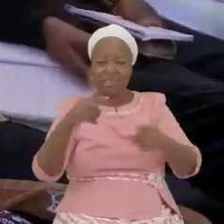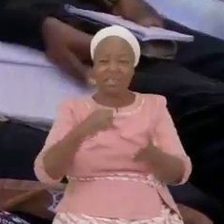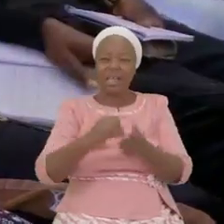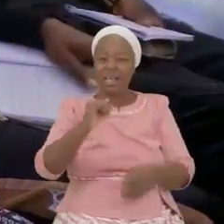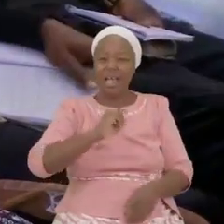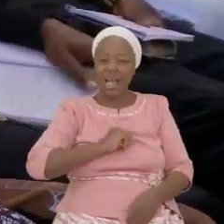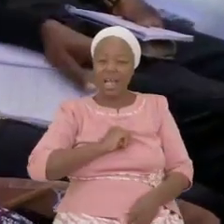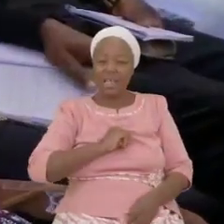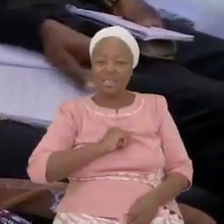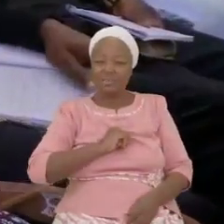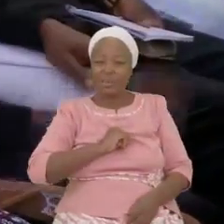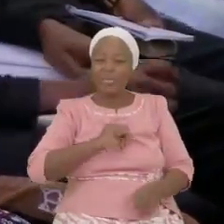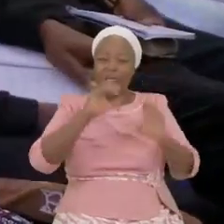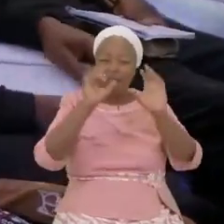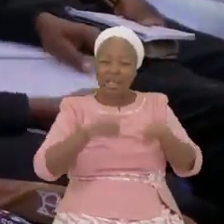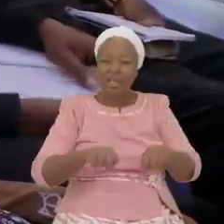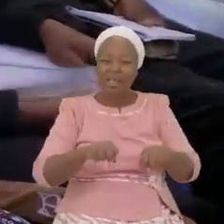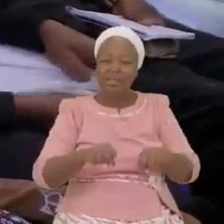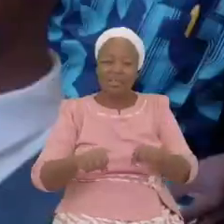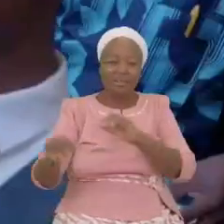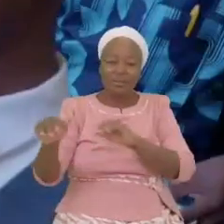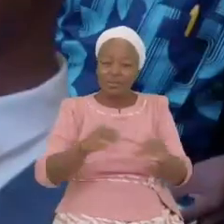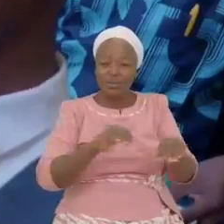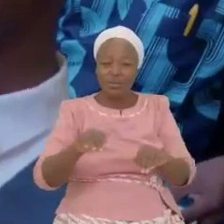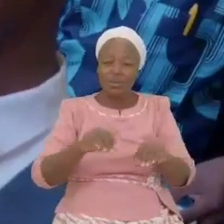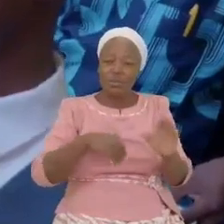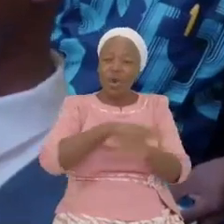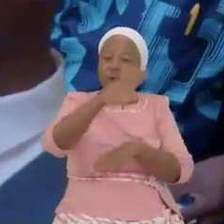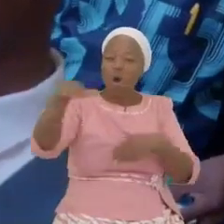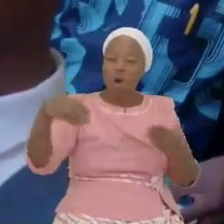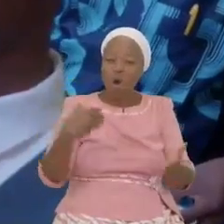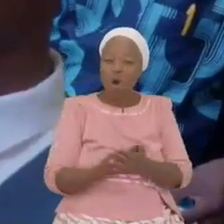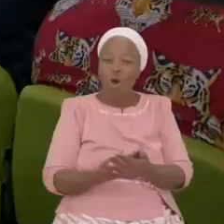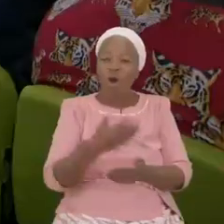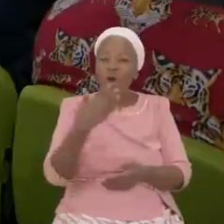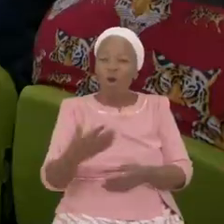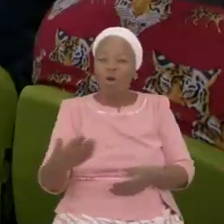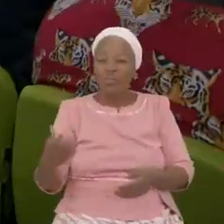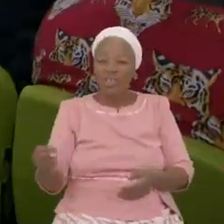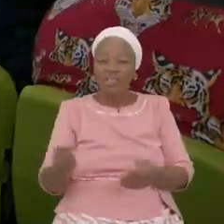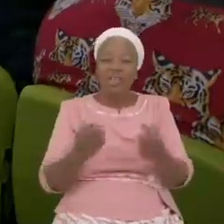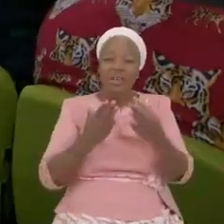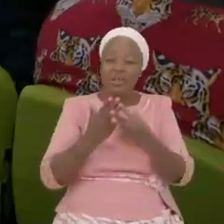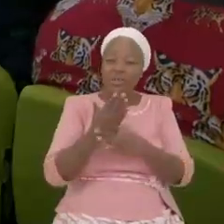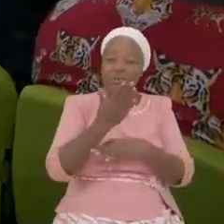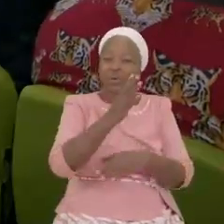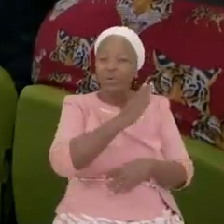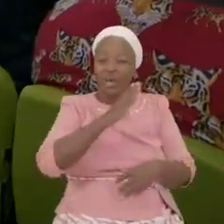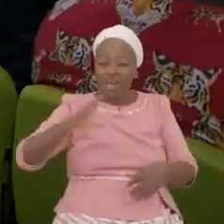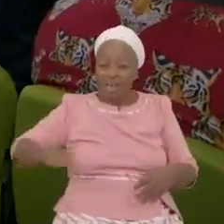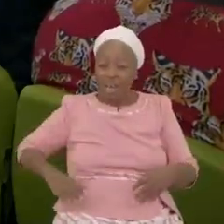I can do all things through Christ